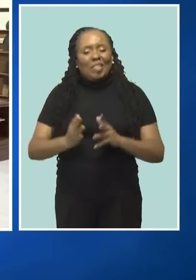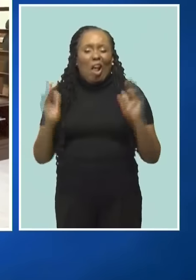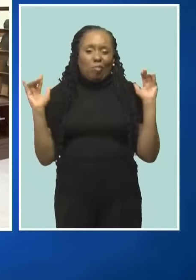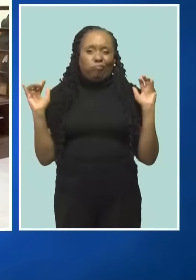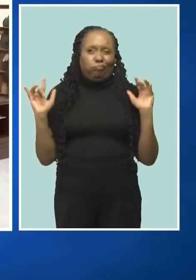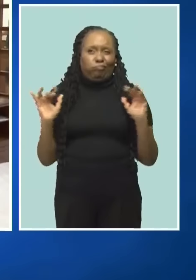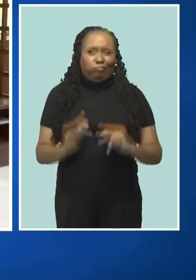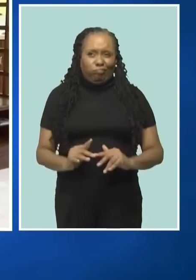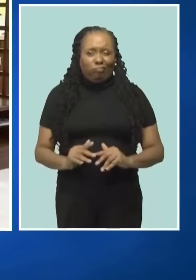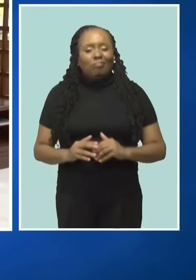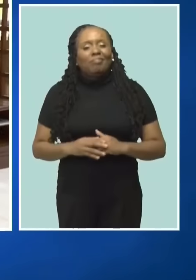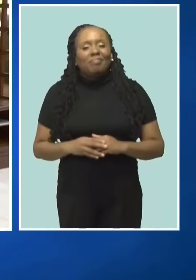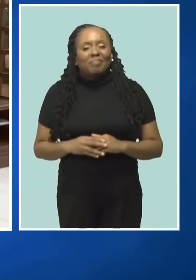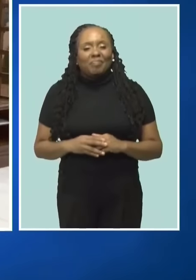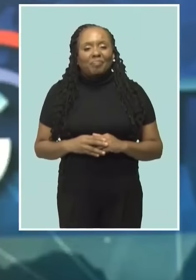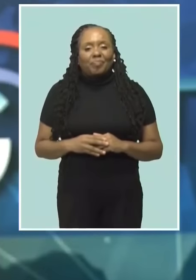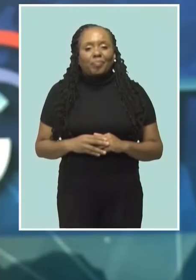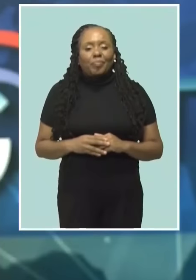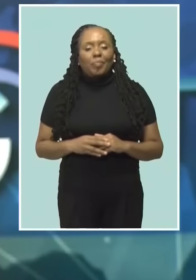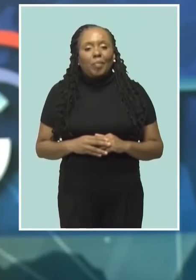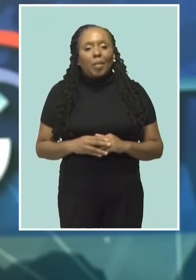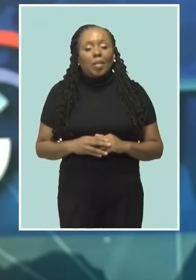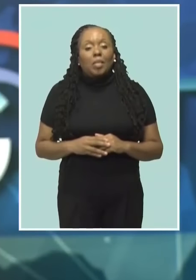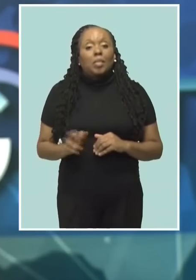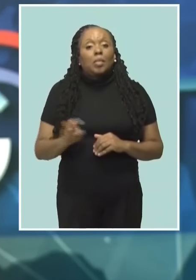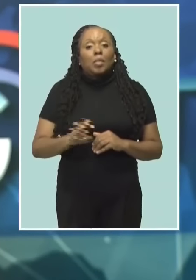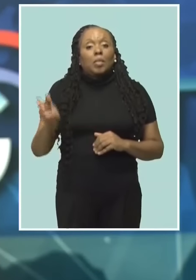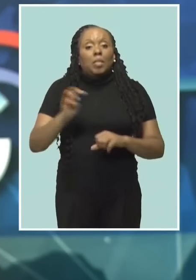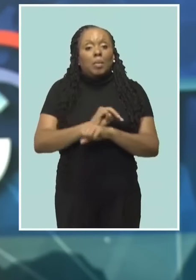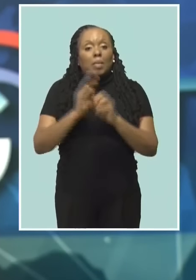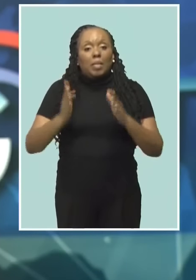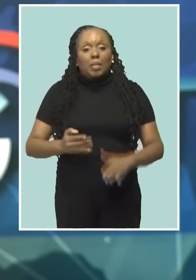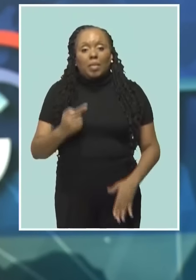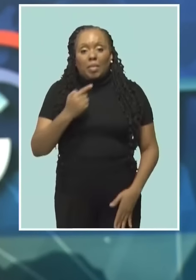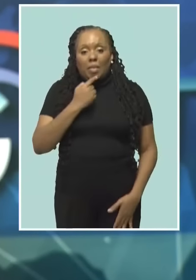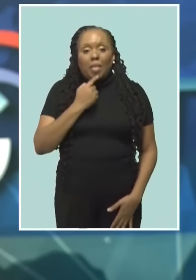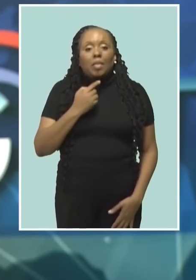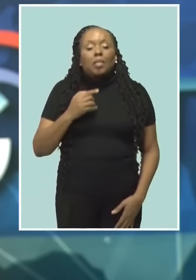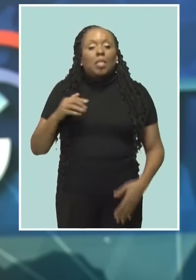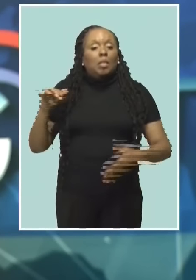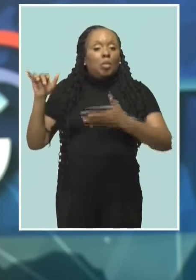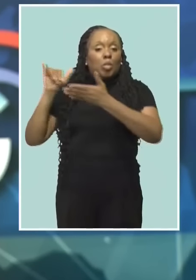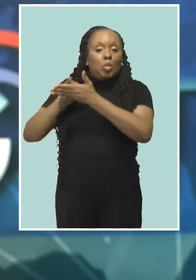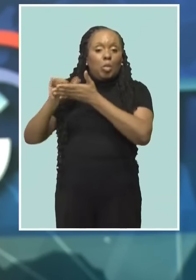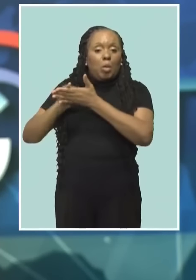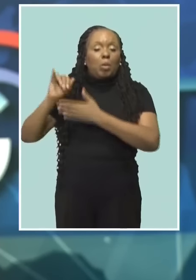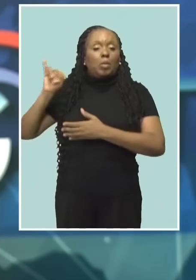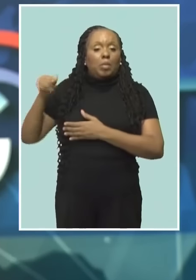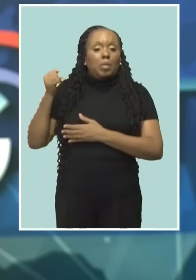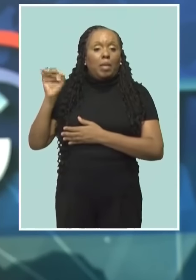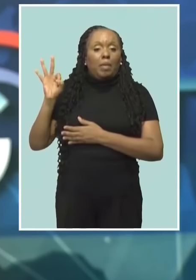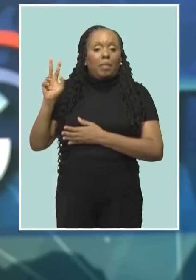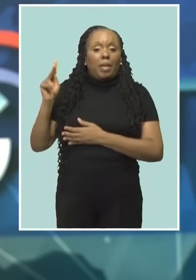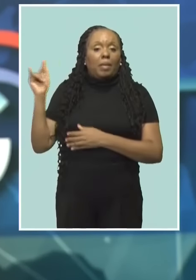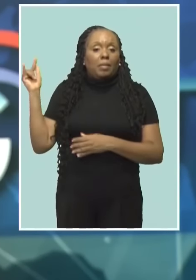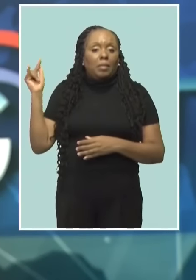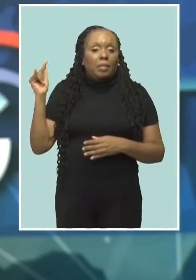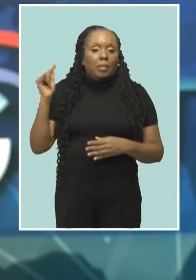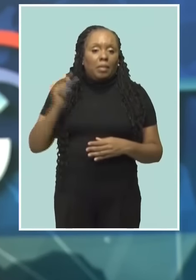Agard, CBC News. And the tourism minister says the return of the direct American Airlines flight